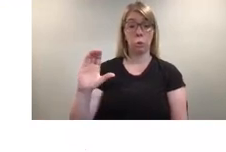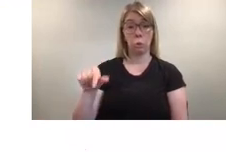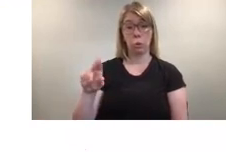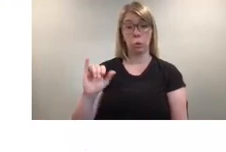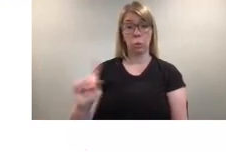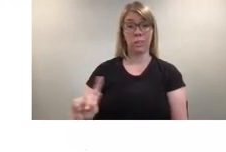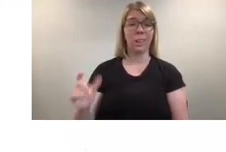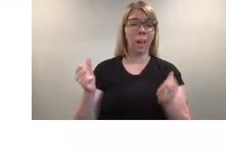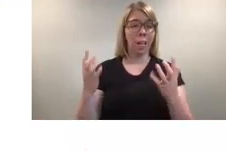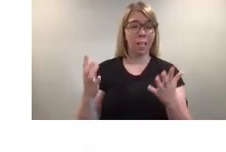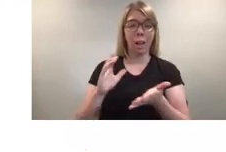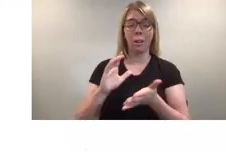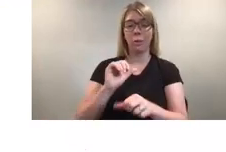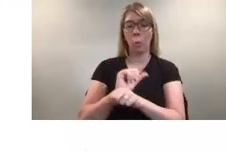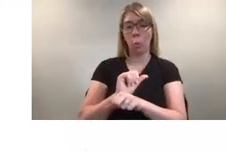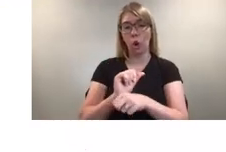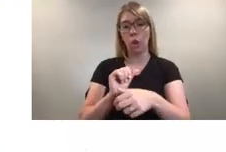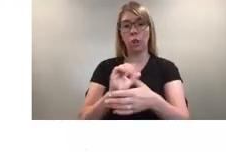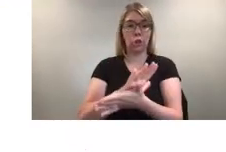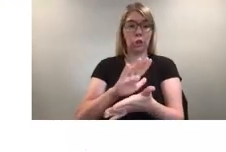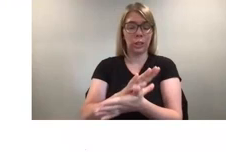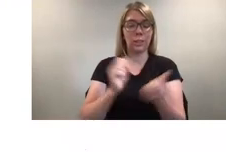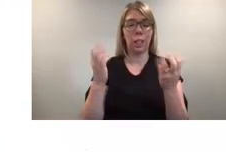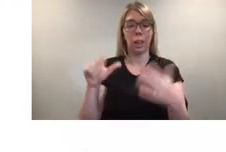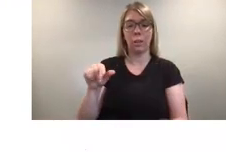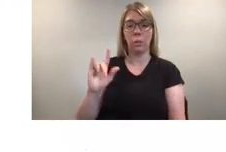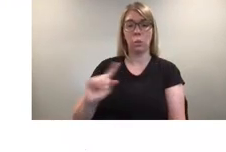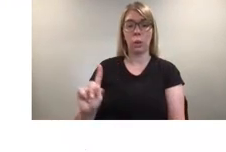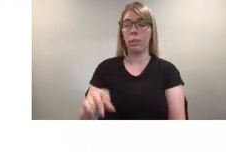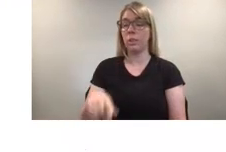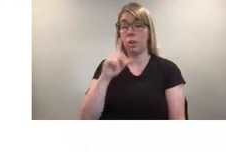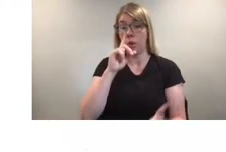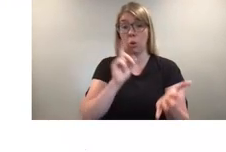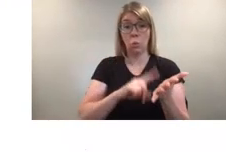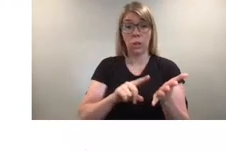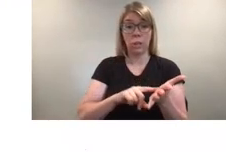Yeah, so we've got lots of worksheets, lots of quizzes in there, research papers,